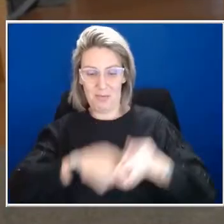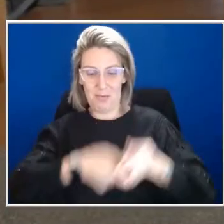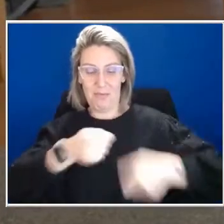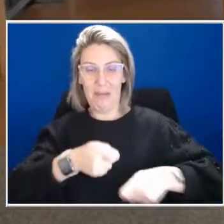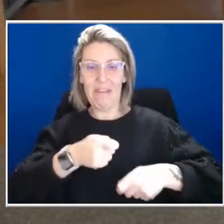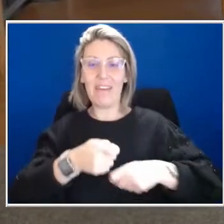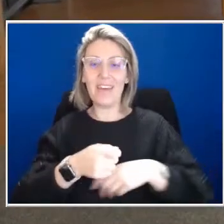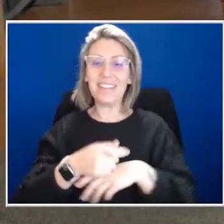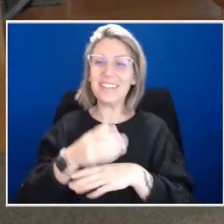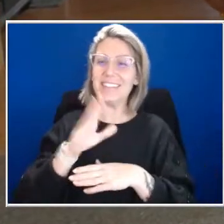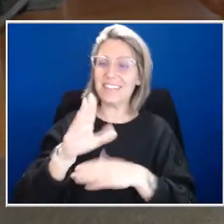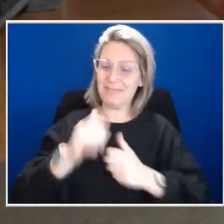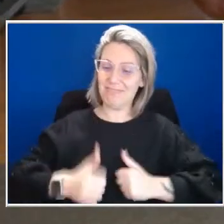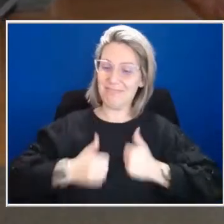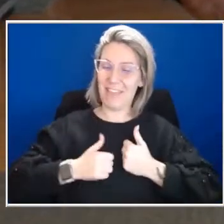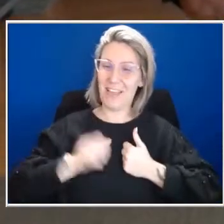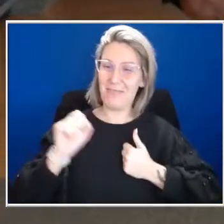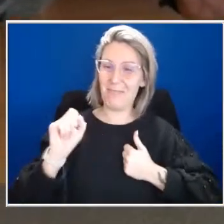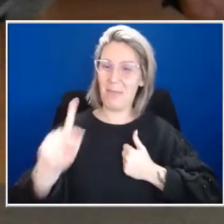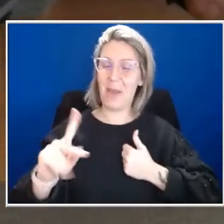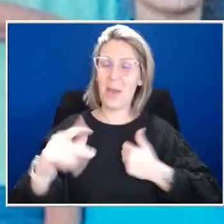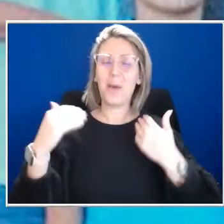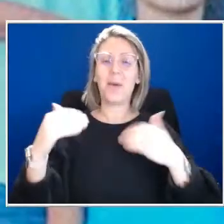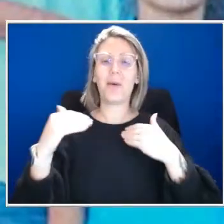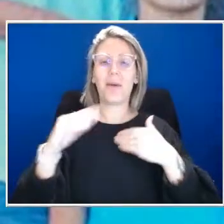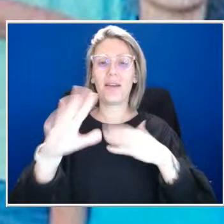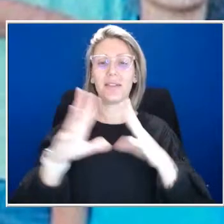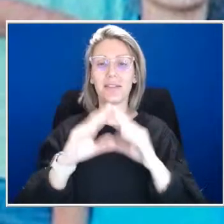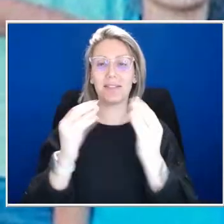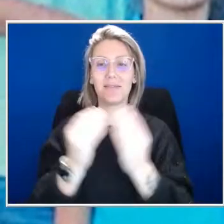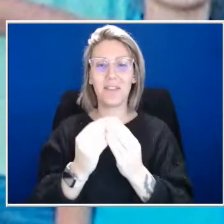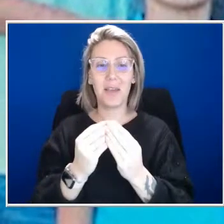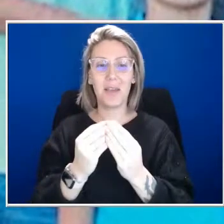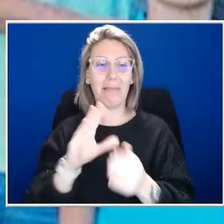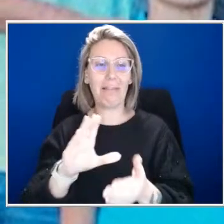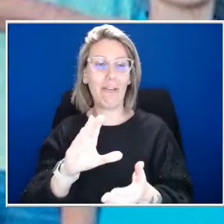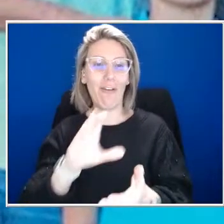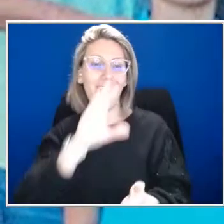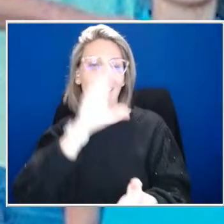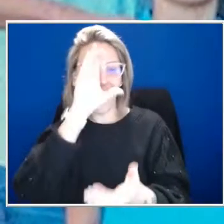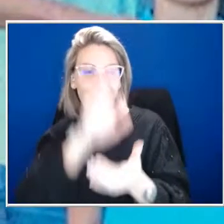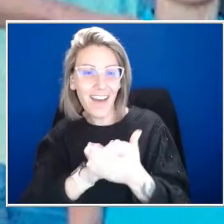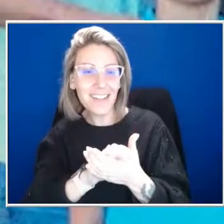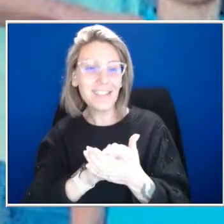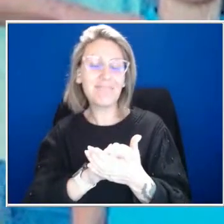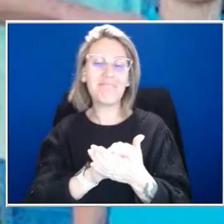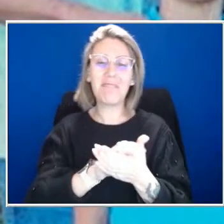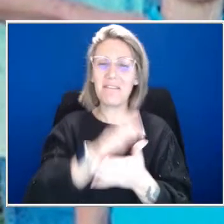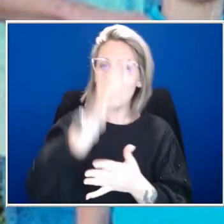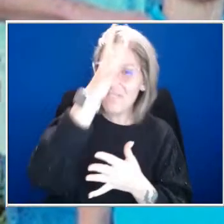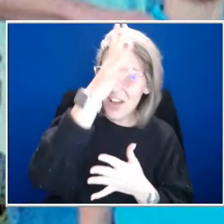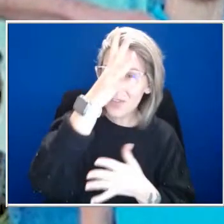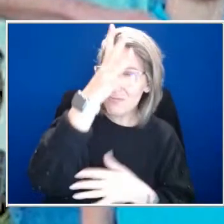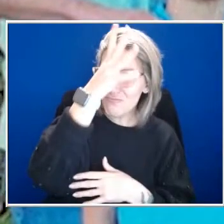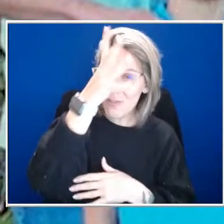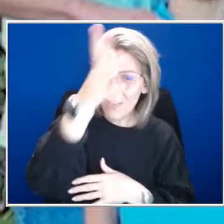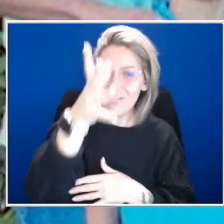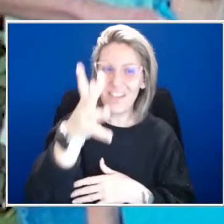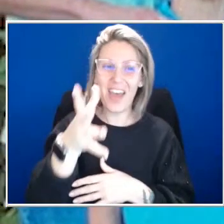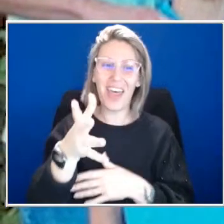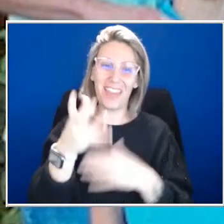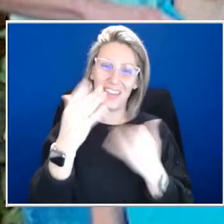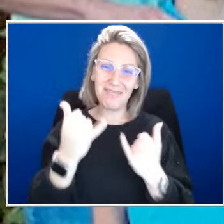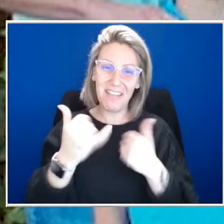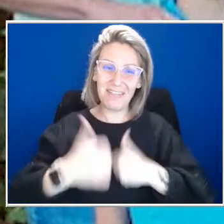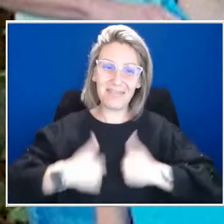him his life back and giving his family their husband, father, and grandfather back. That's what life's about.